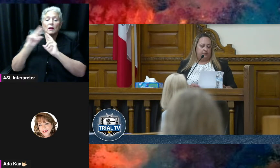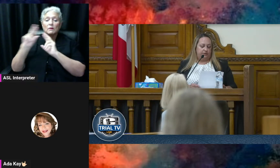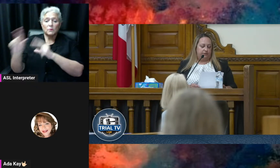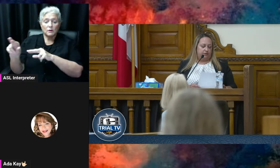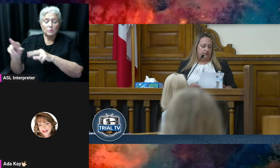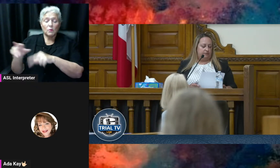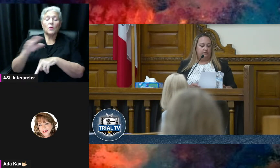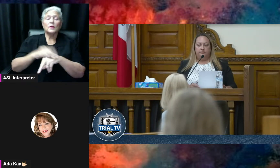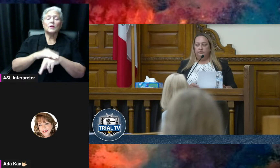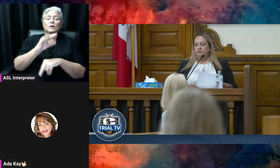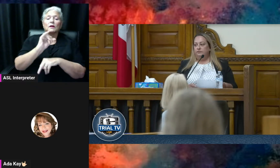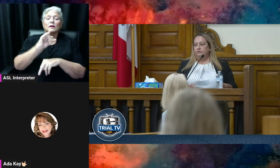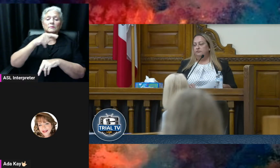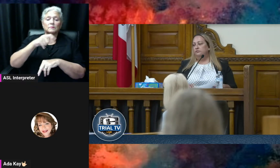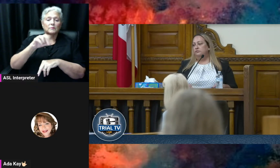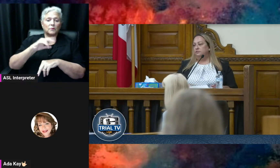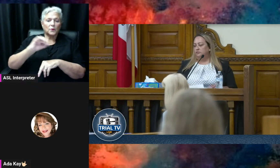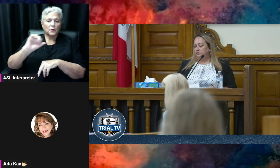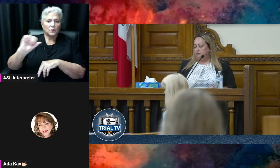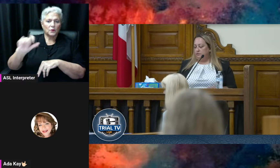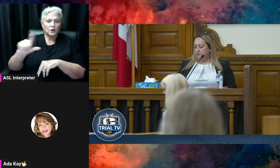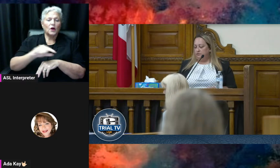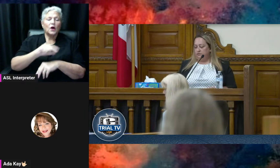of 2024.